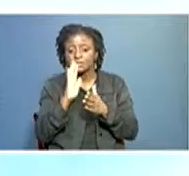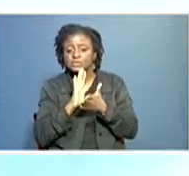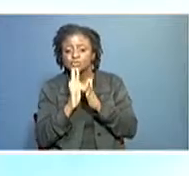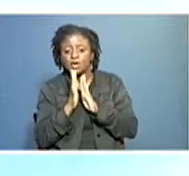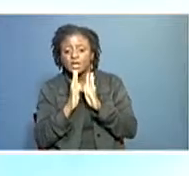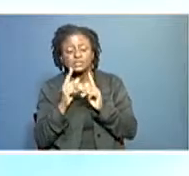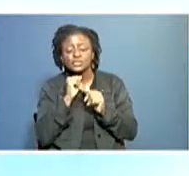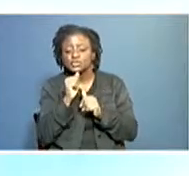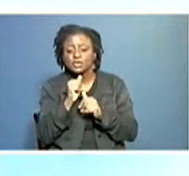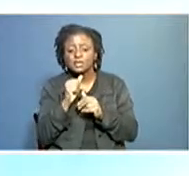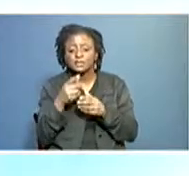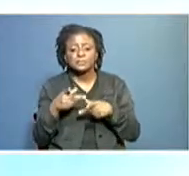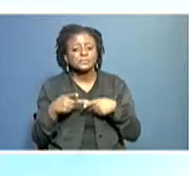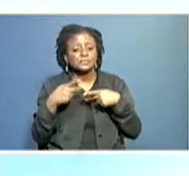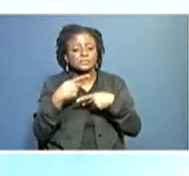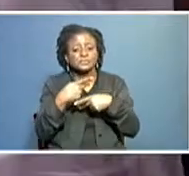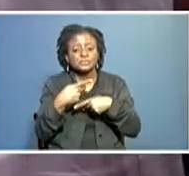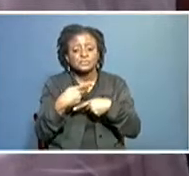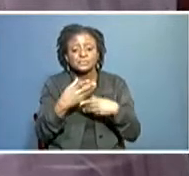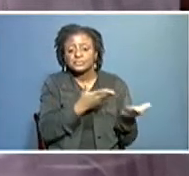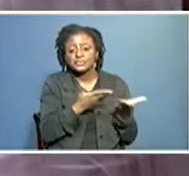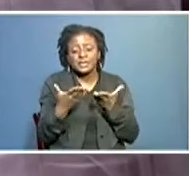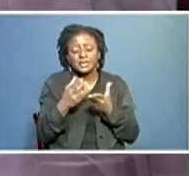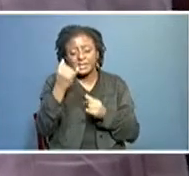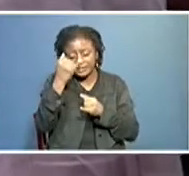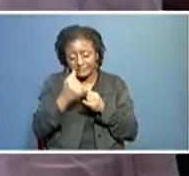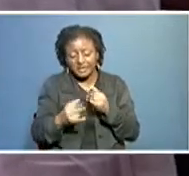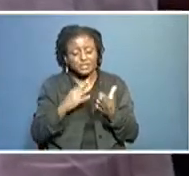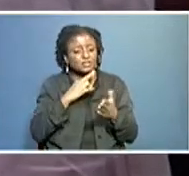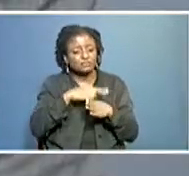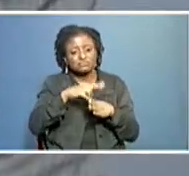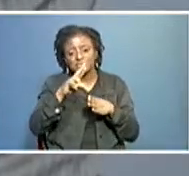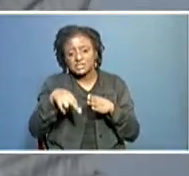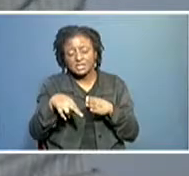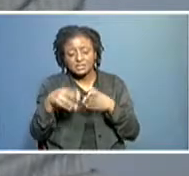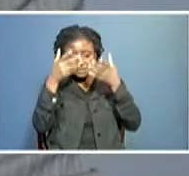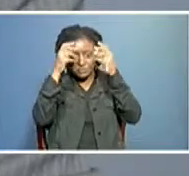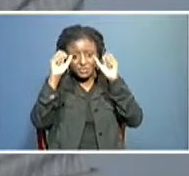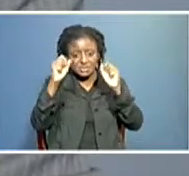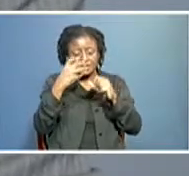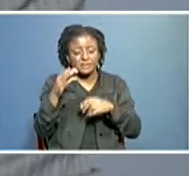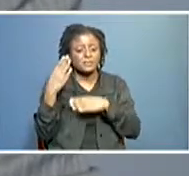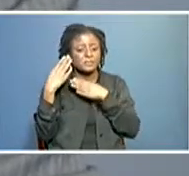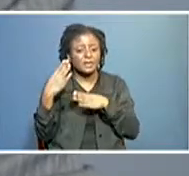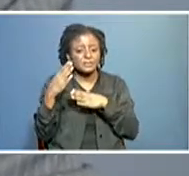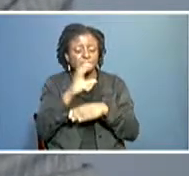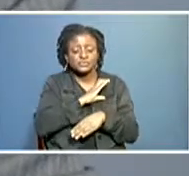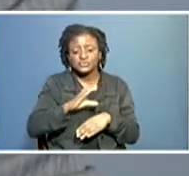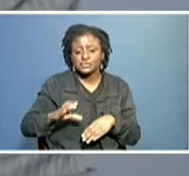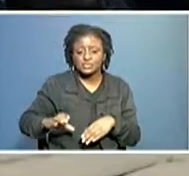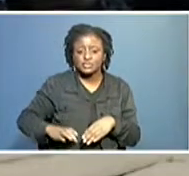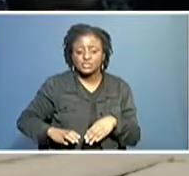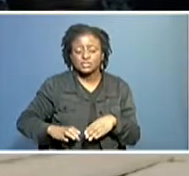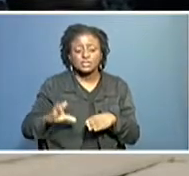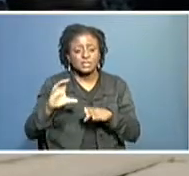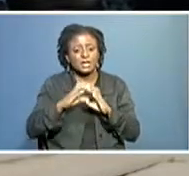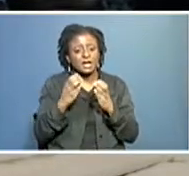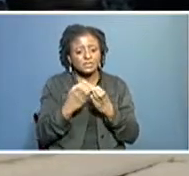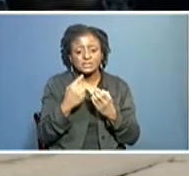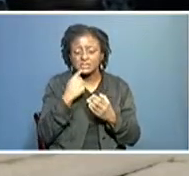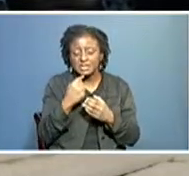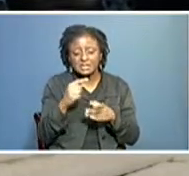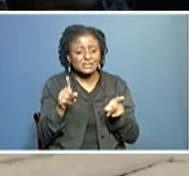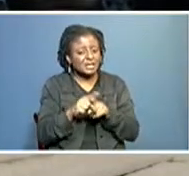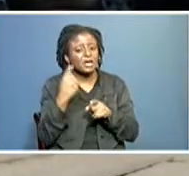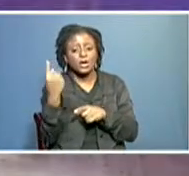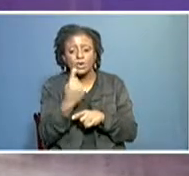any vital results. President of the Bahamas Christian Council, Bishop Delton Fernanda, says, like always, the church